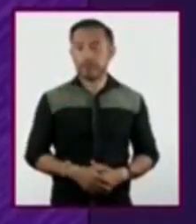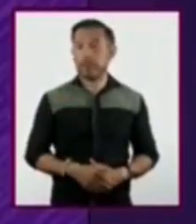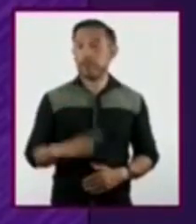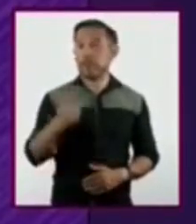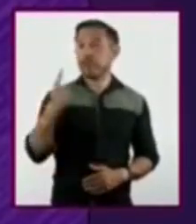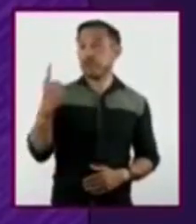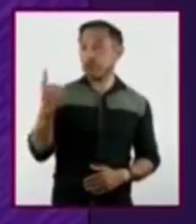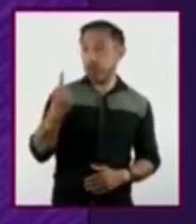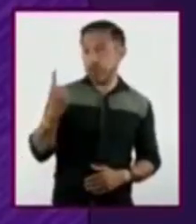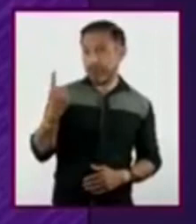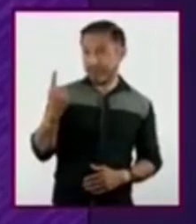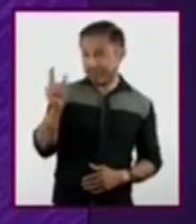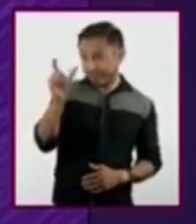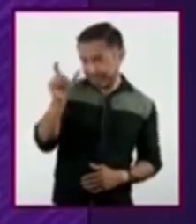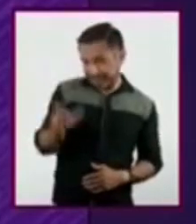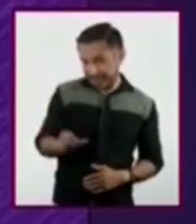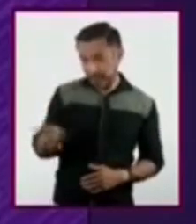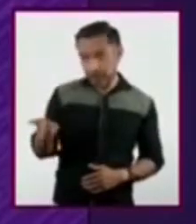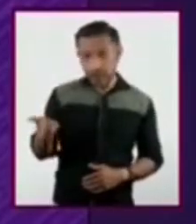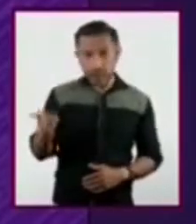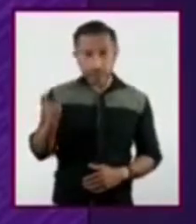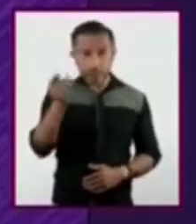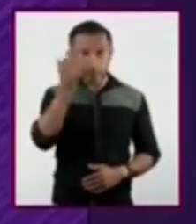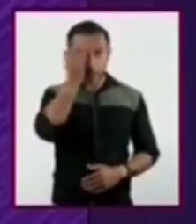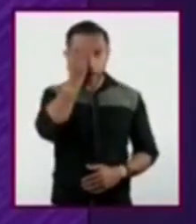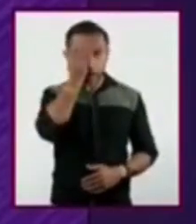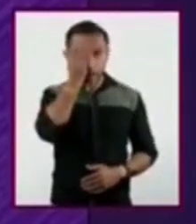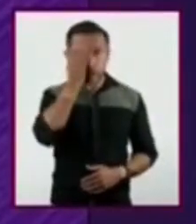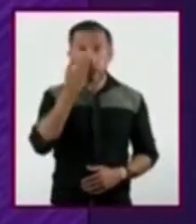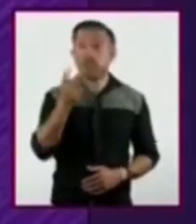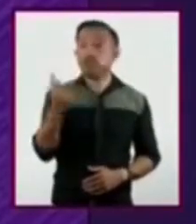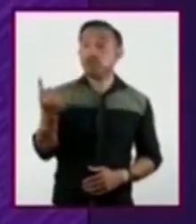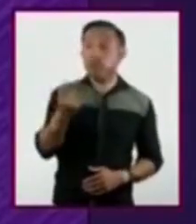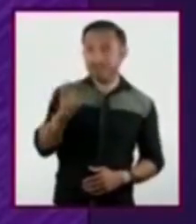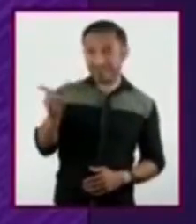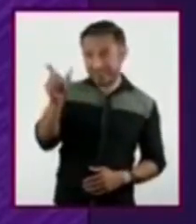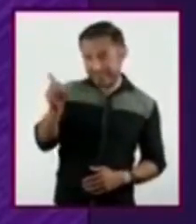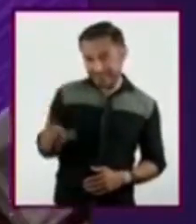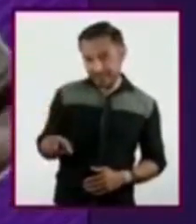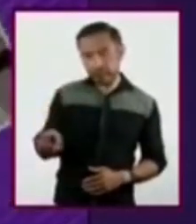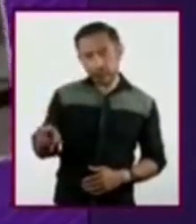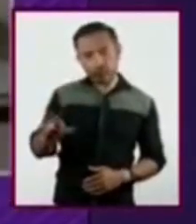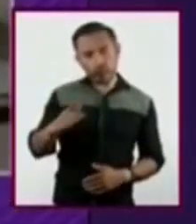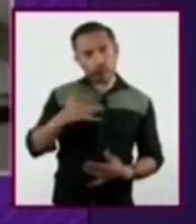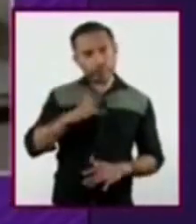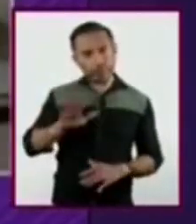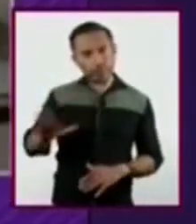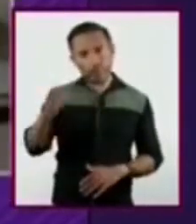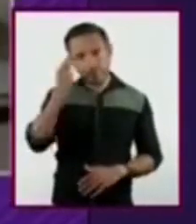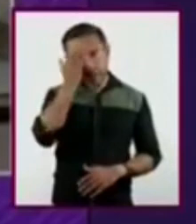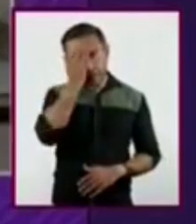Someone is a pirate. Someone is a pirate.